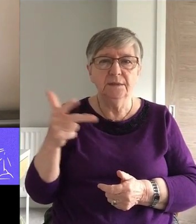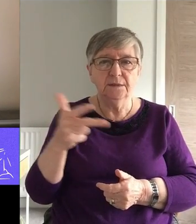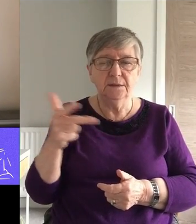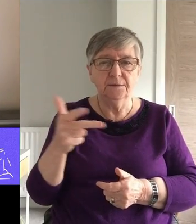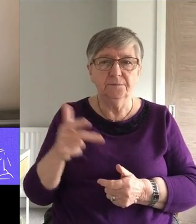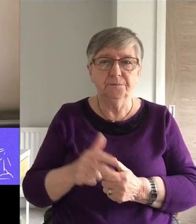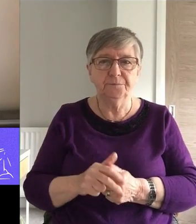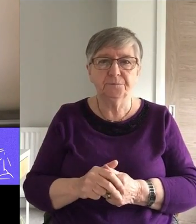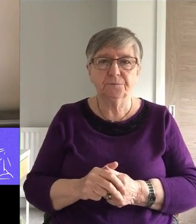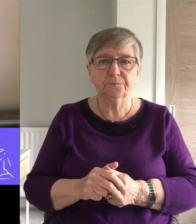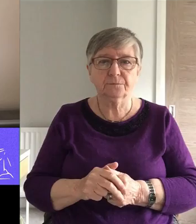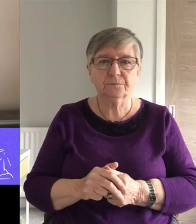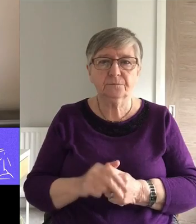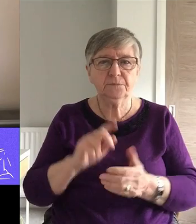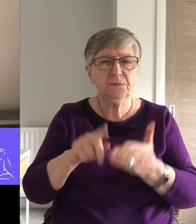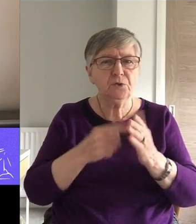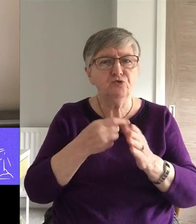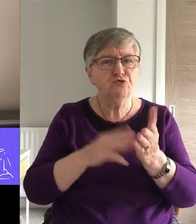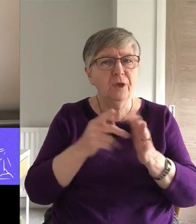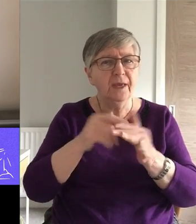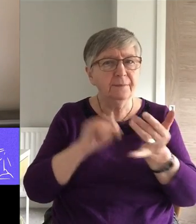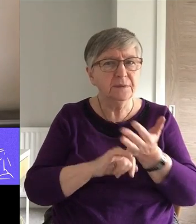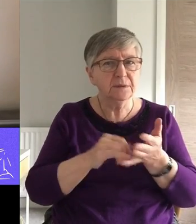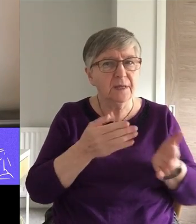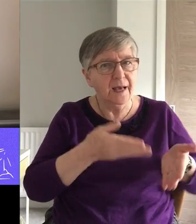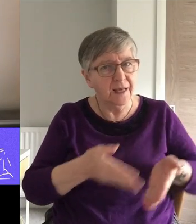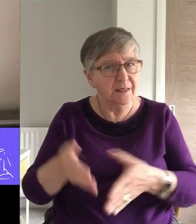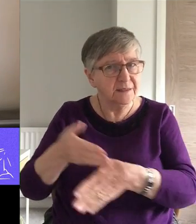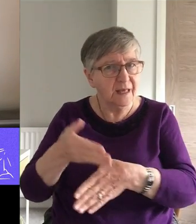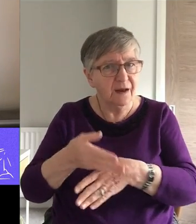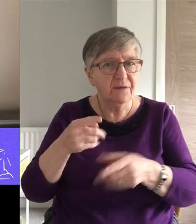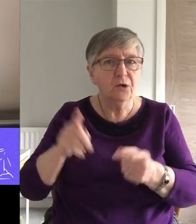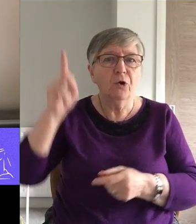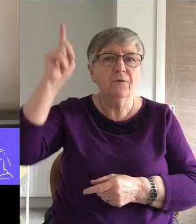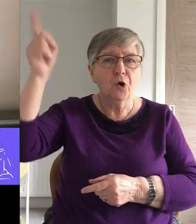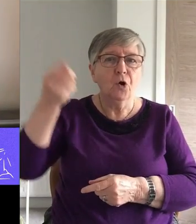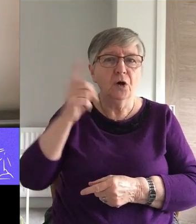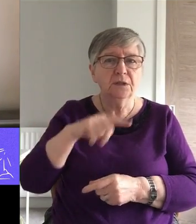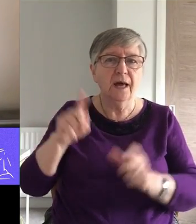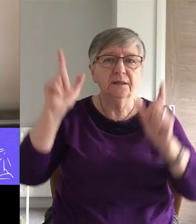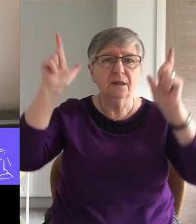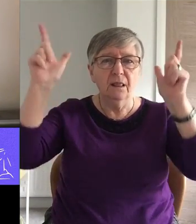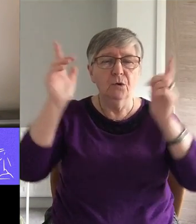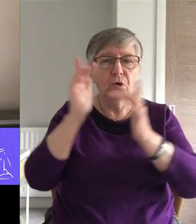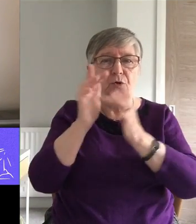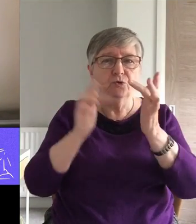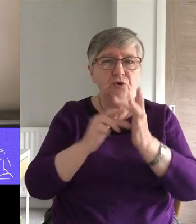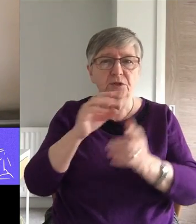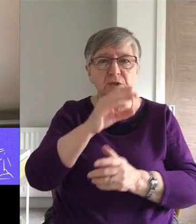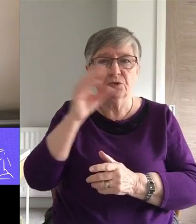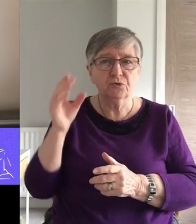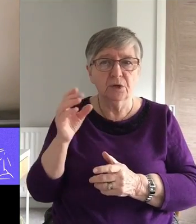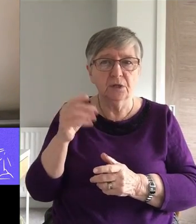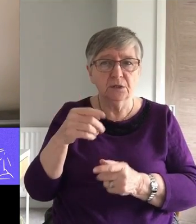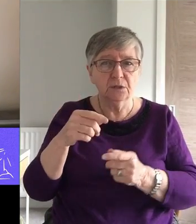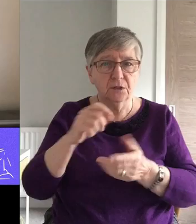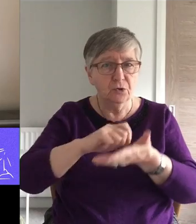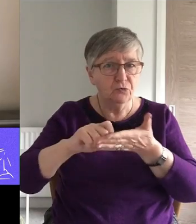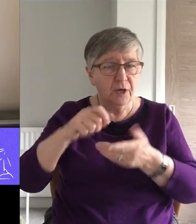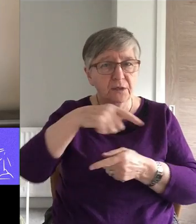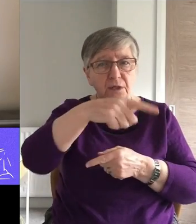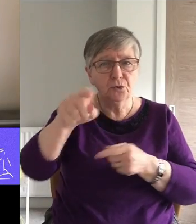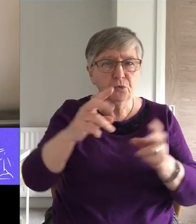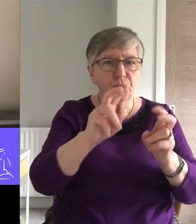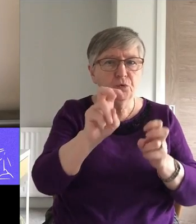18. James, a servant of God and of the Lord Jesus Christ, to the 12 tribes